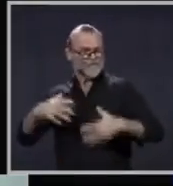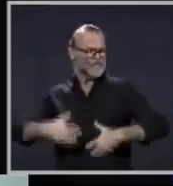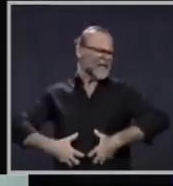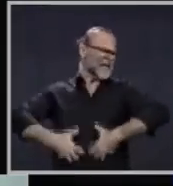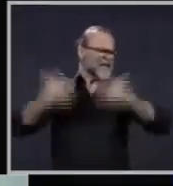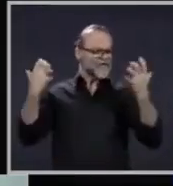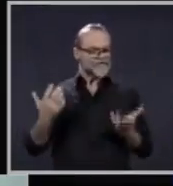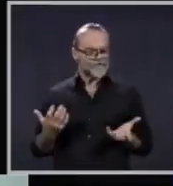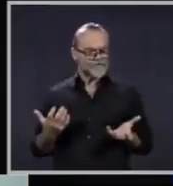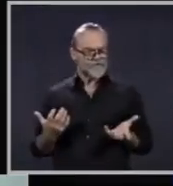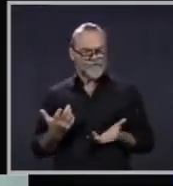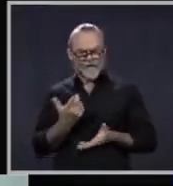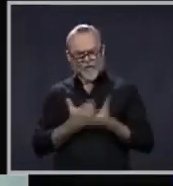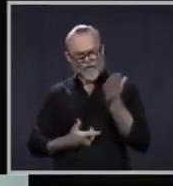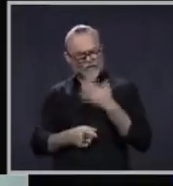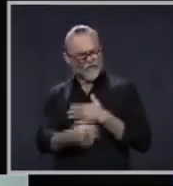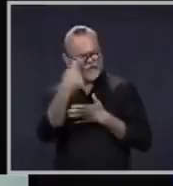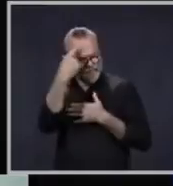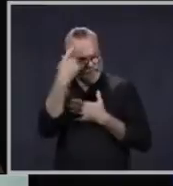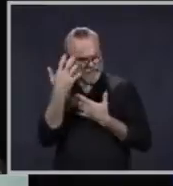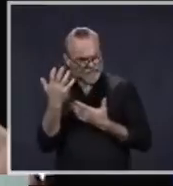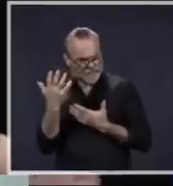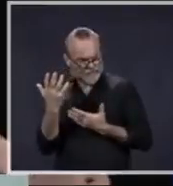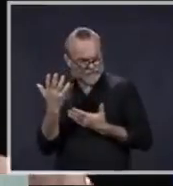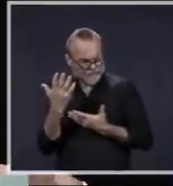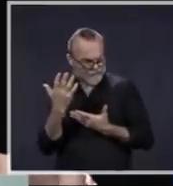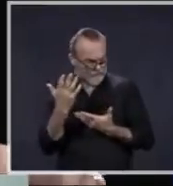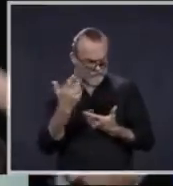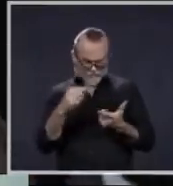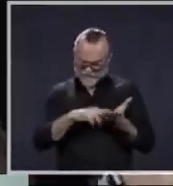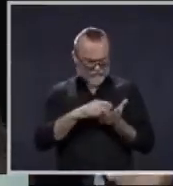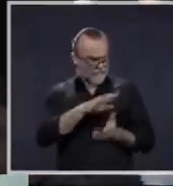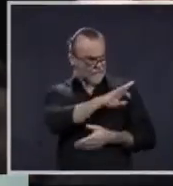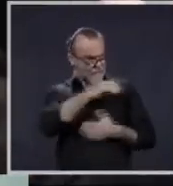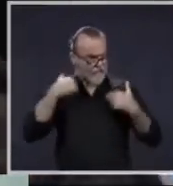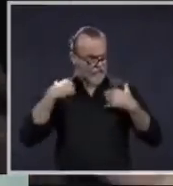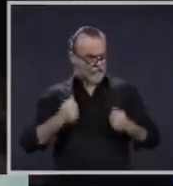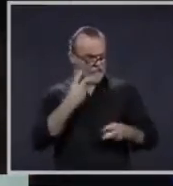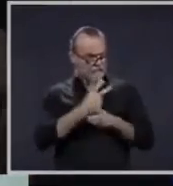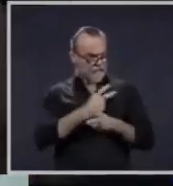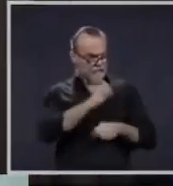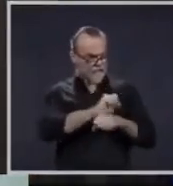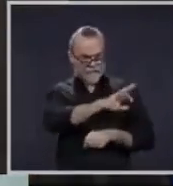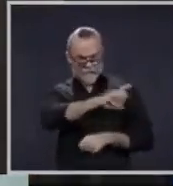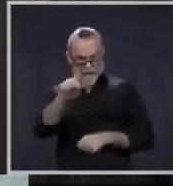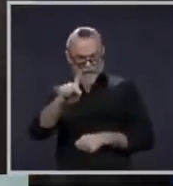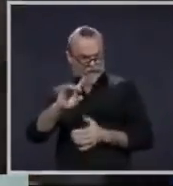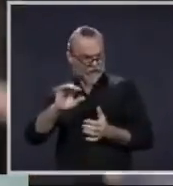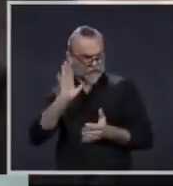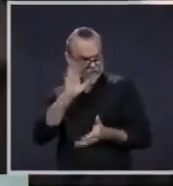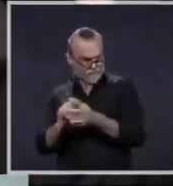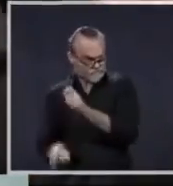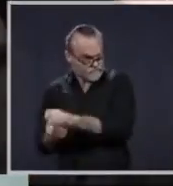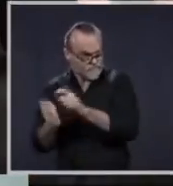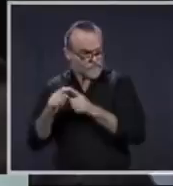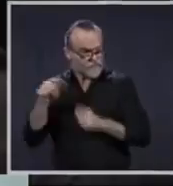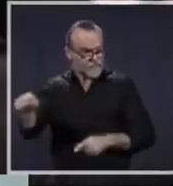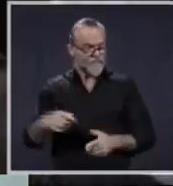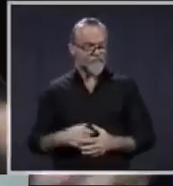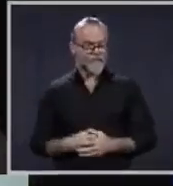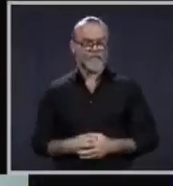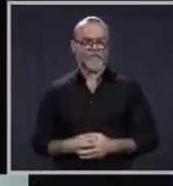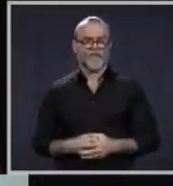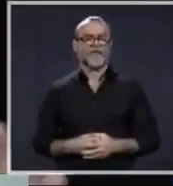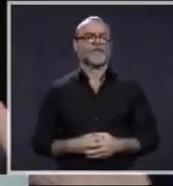in Montreal. Most of the people were at 2 meters. Sometimes they were more than a couple. They were